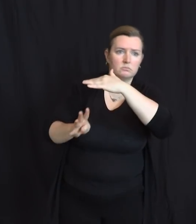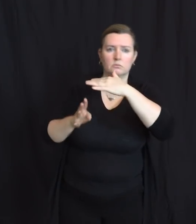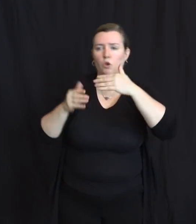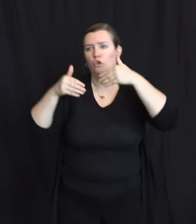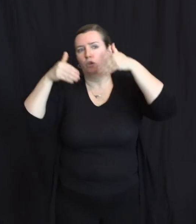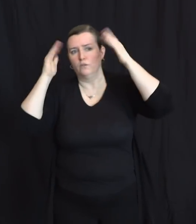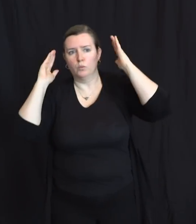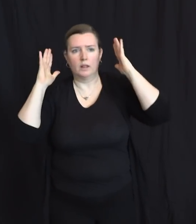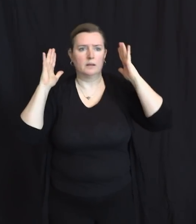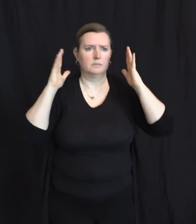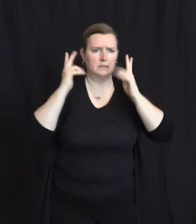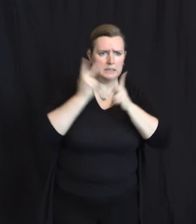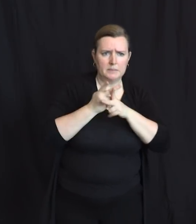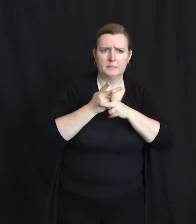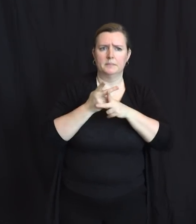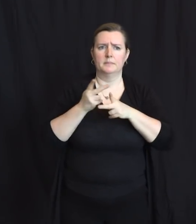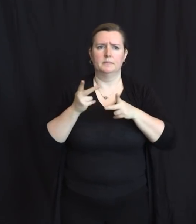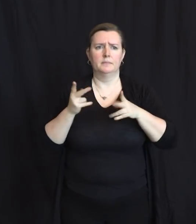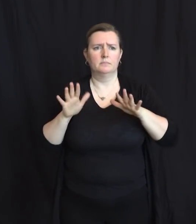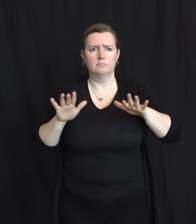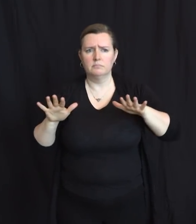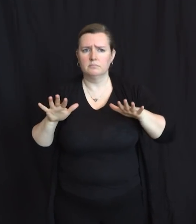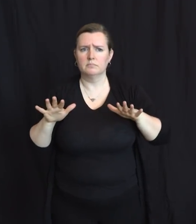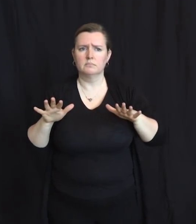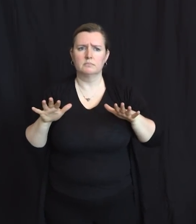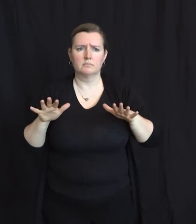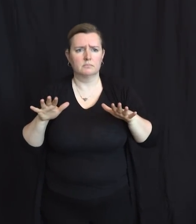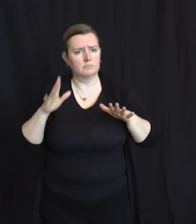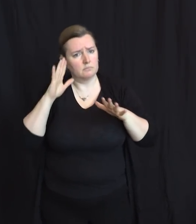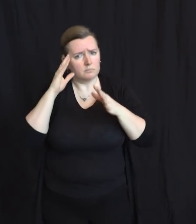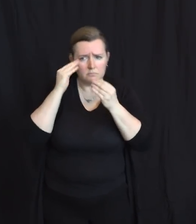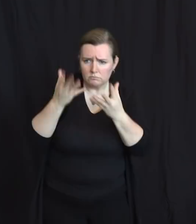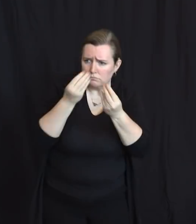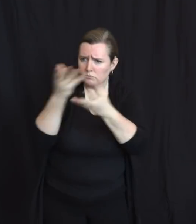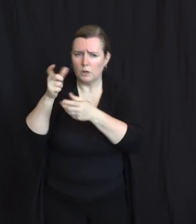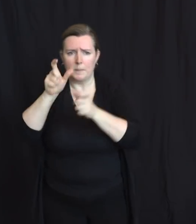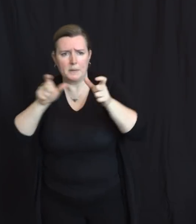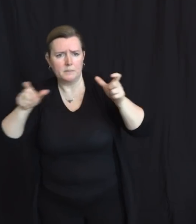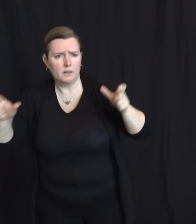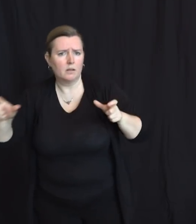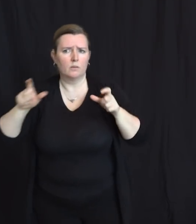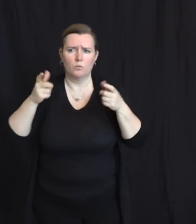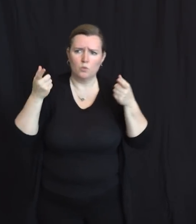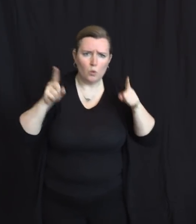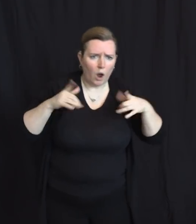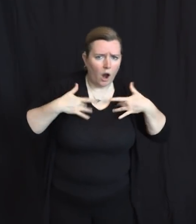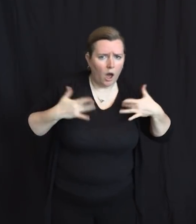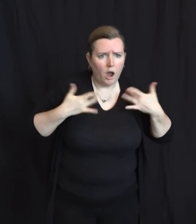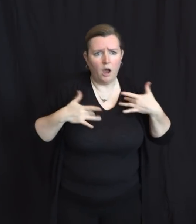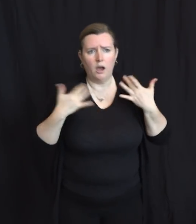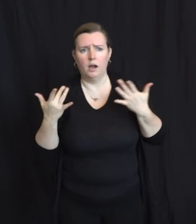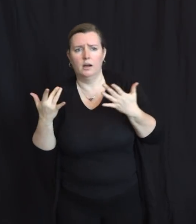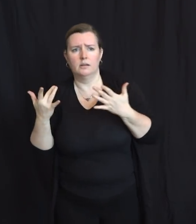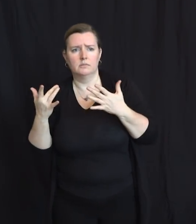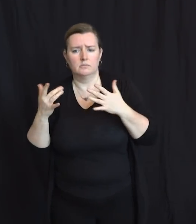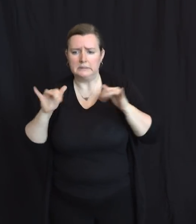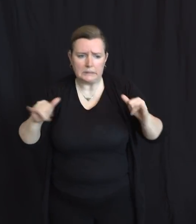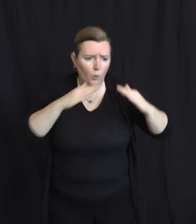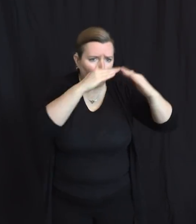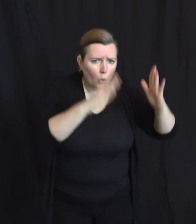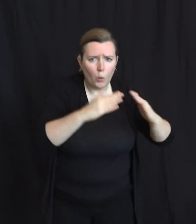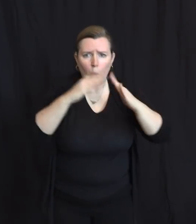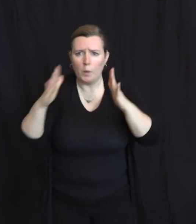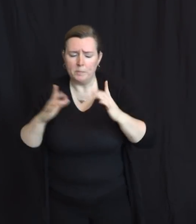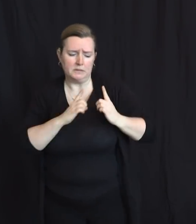crisis, leading the public through the difficult but critically needed social distancing and near lockdown. We would not be